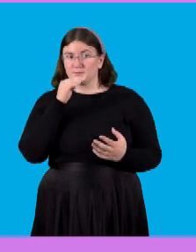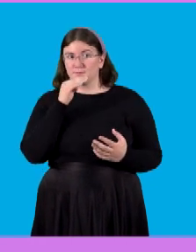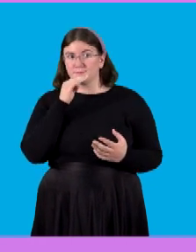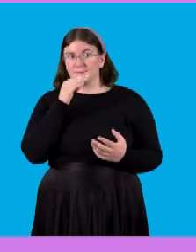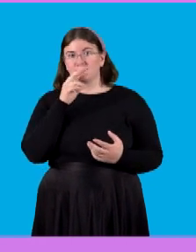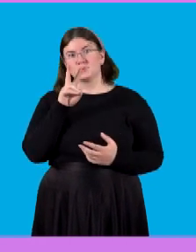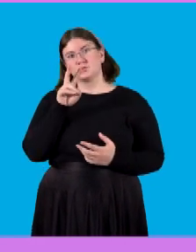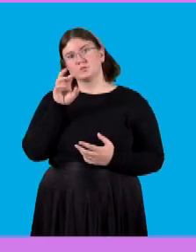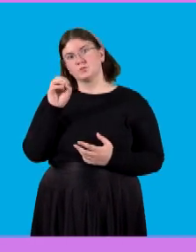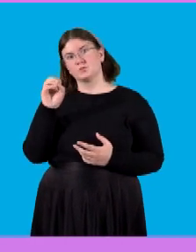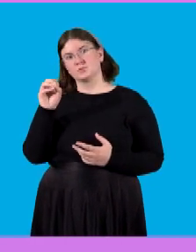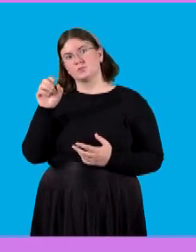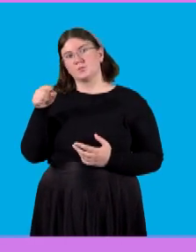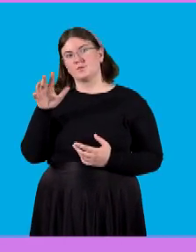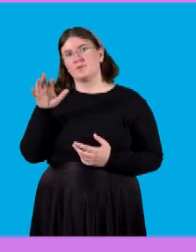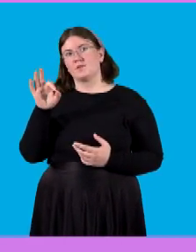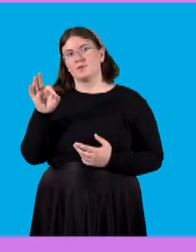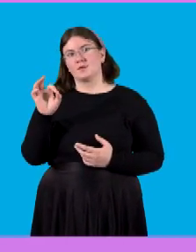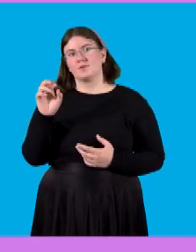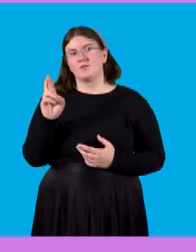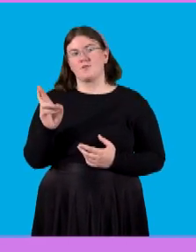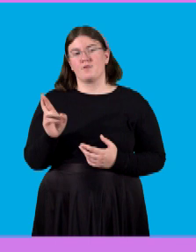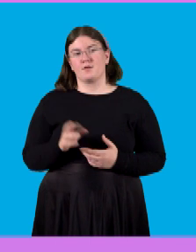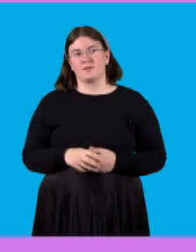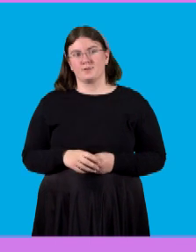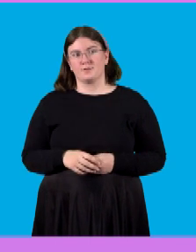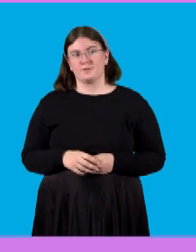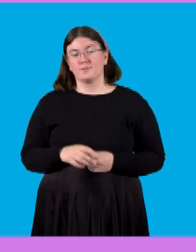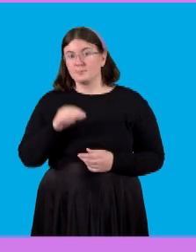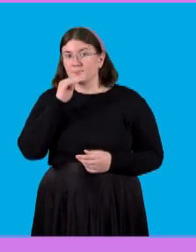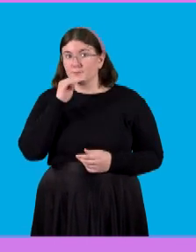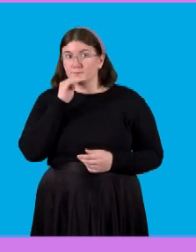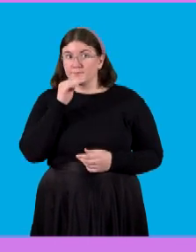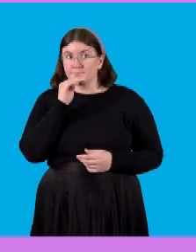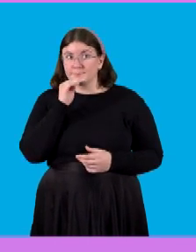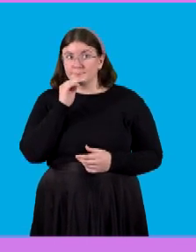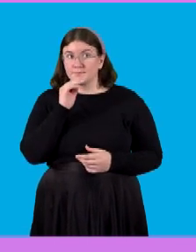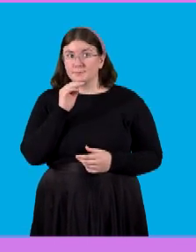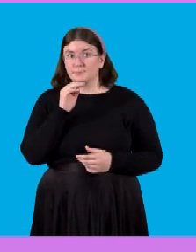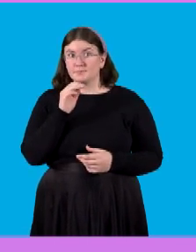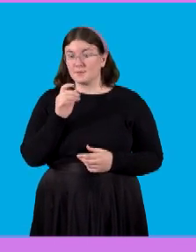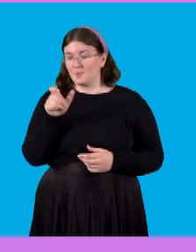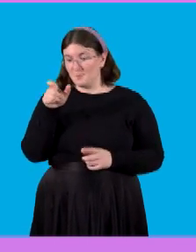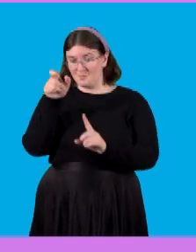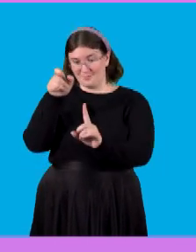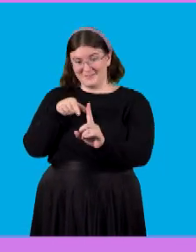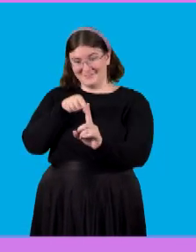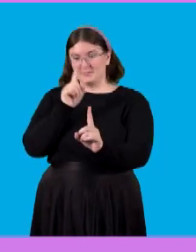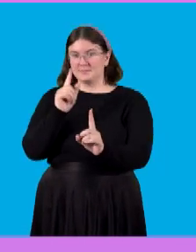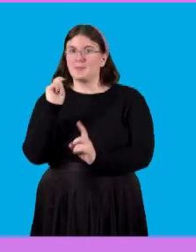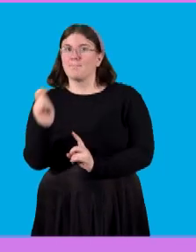cents. So what is the amount then payable? Let me write that. The amount